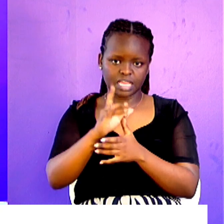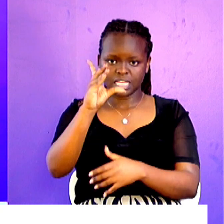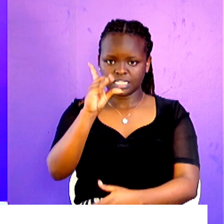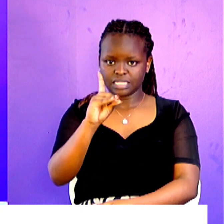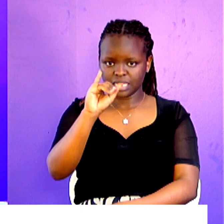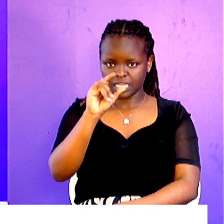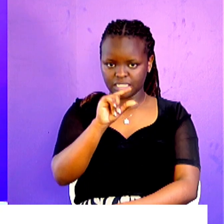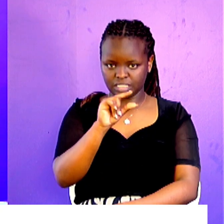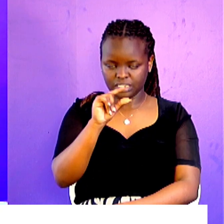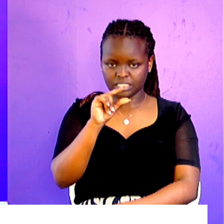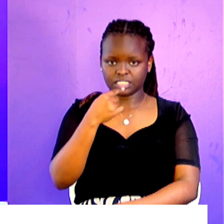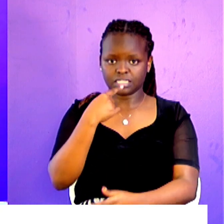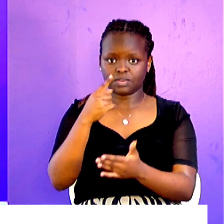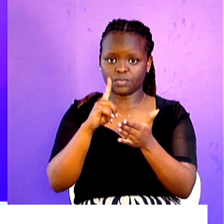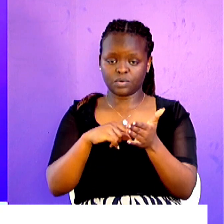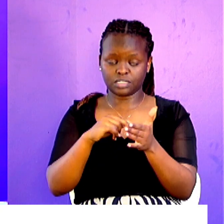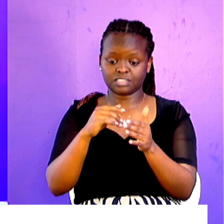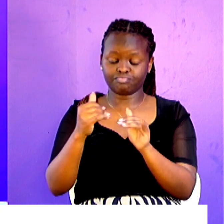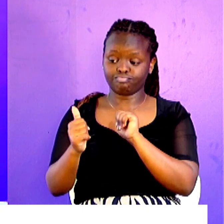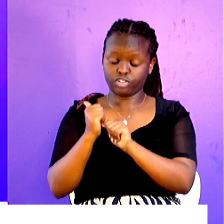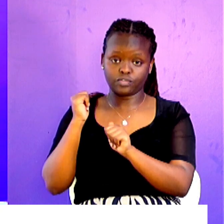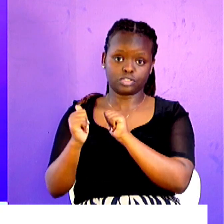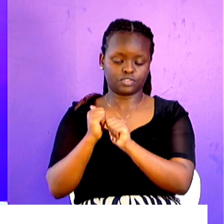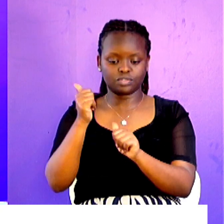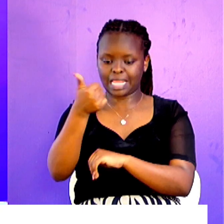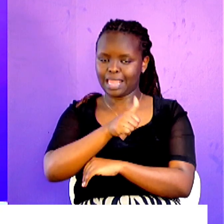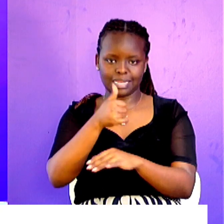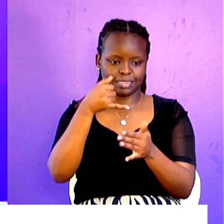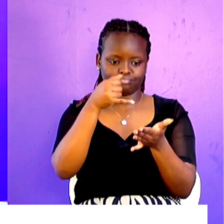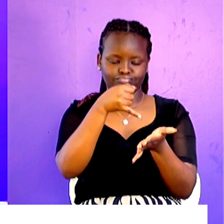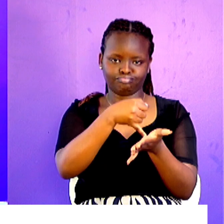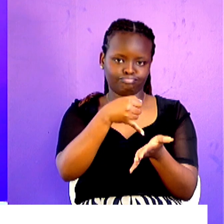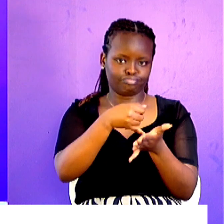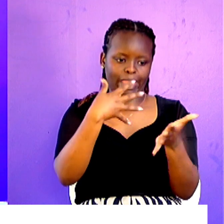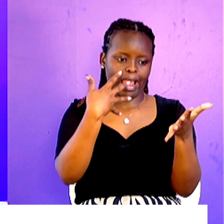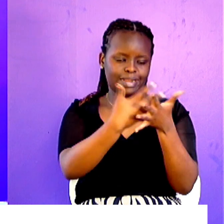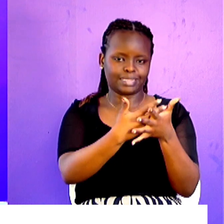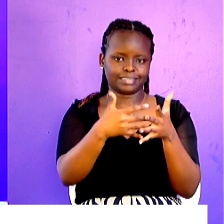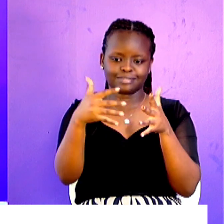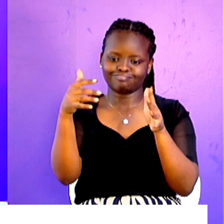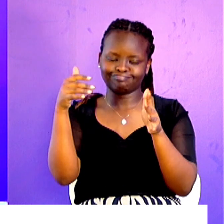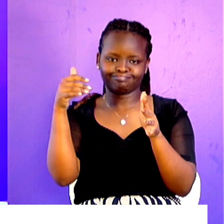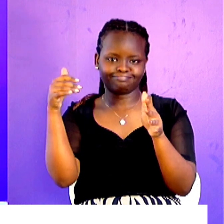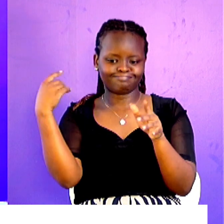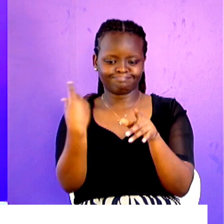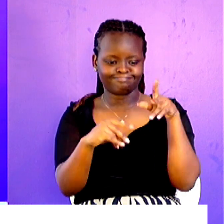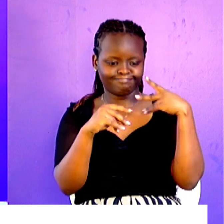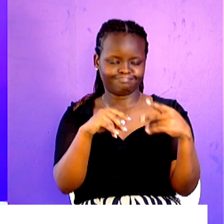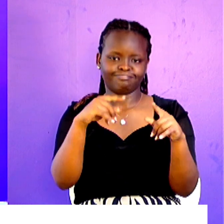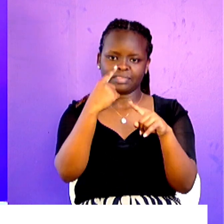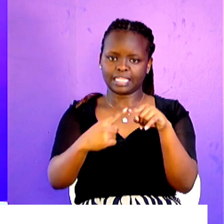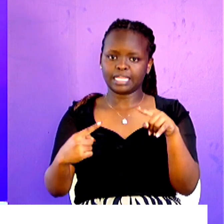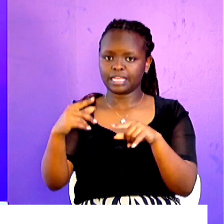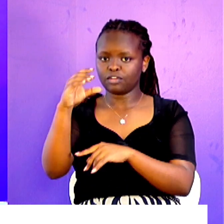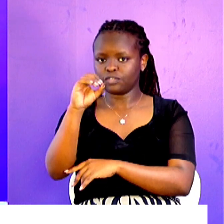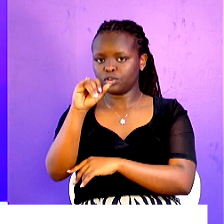DIG has consistently denied any involvement in the alleged arrest, torture, and killing of Ojwang. He states